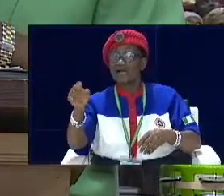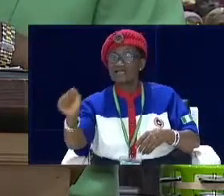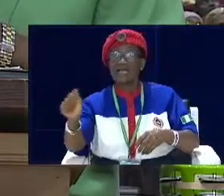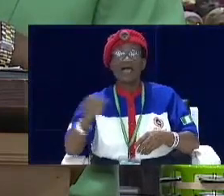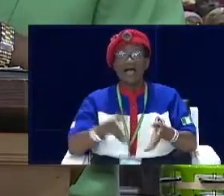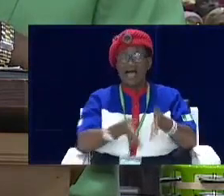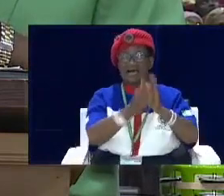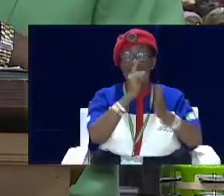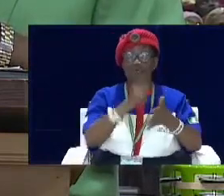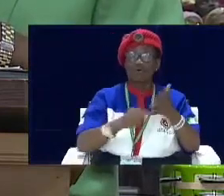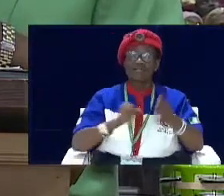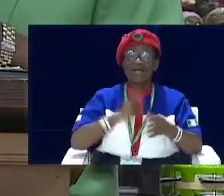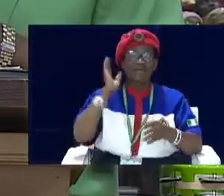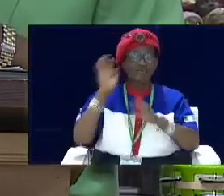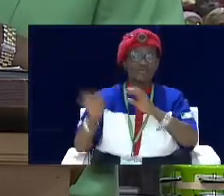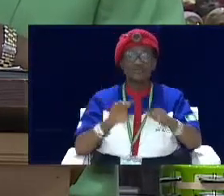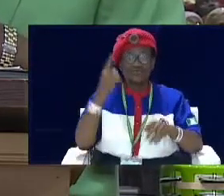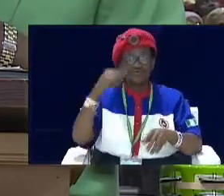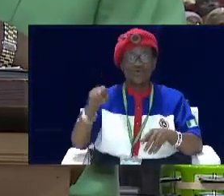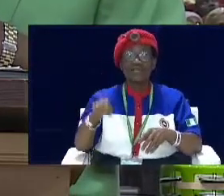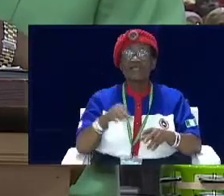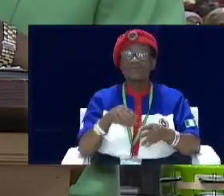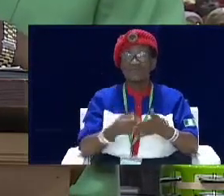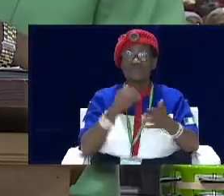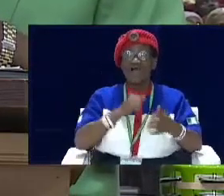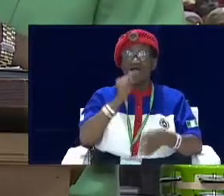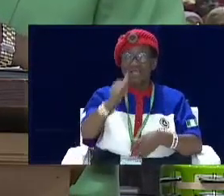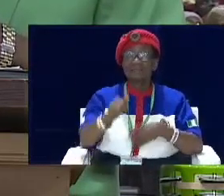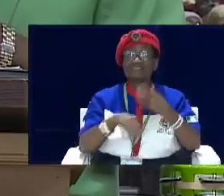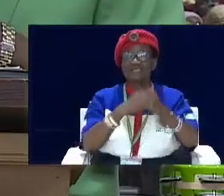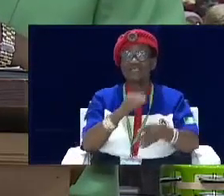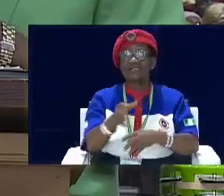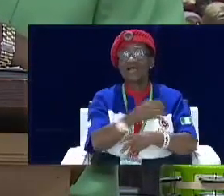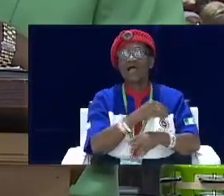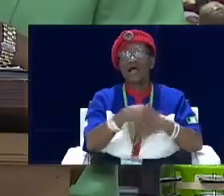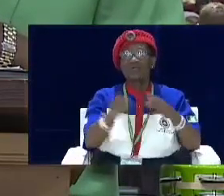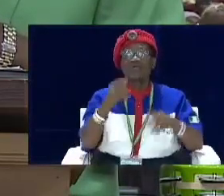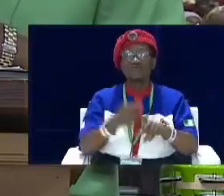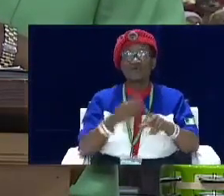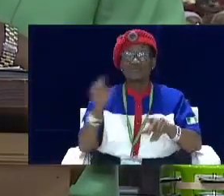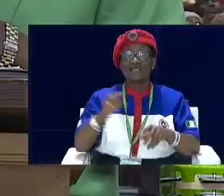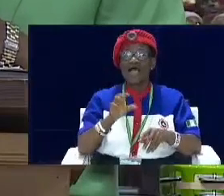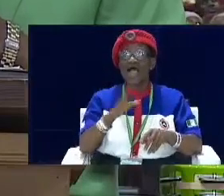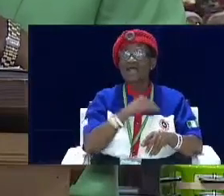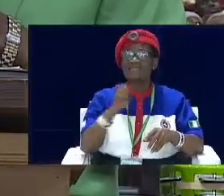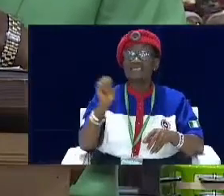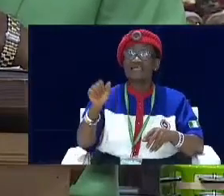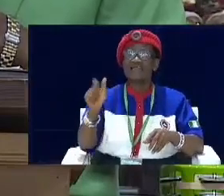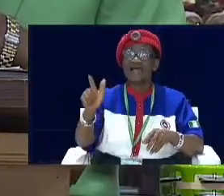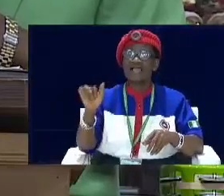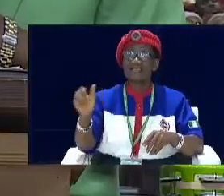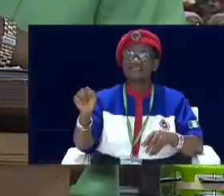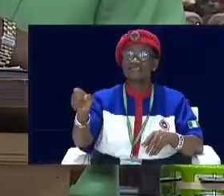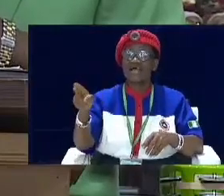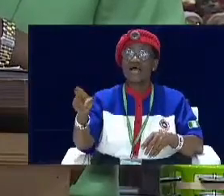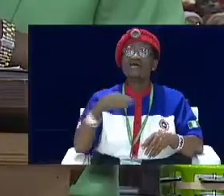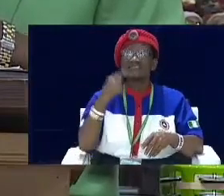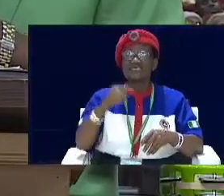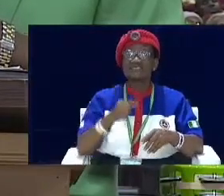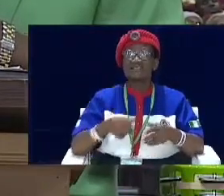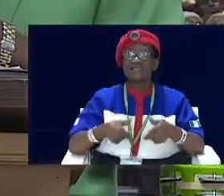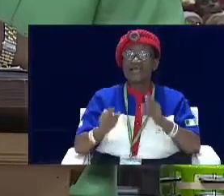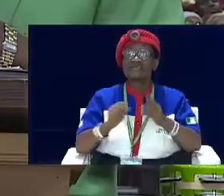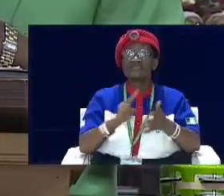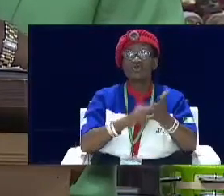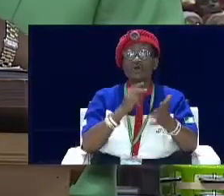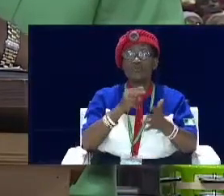for thee before I be taken away from thee. And Elisha said, I pray thee, let a double portion of thy